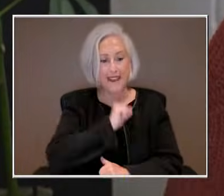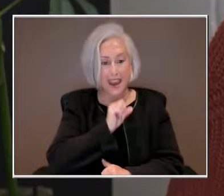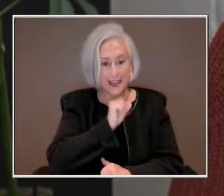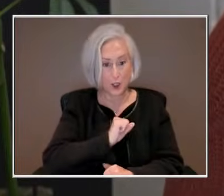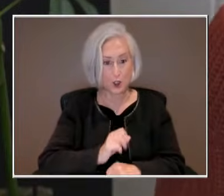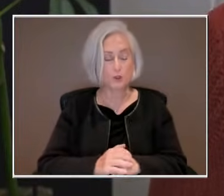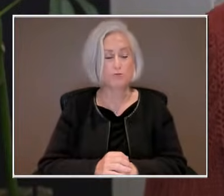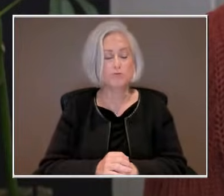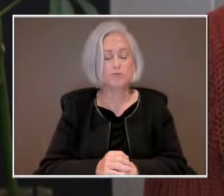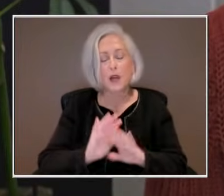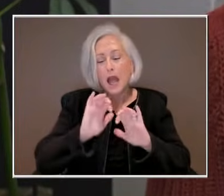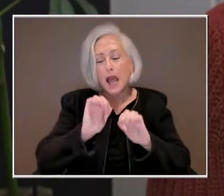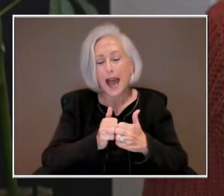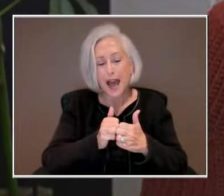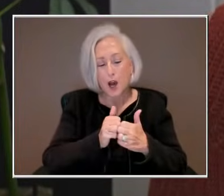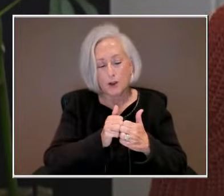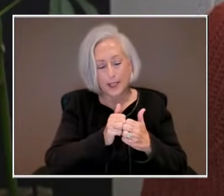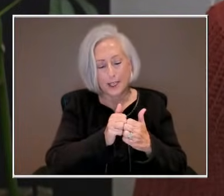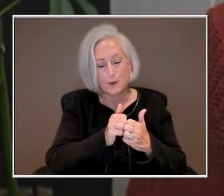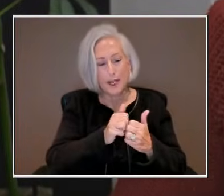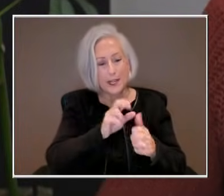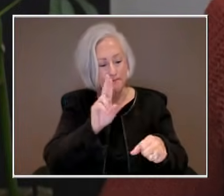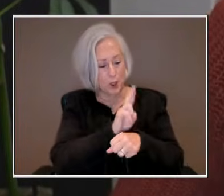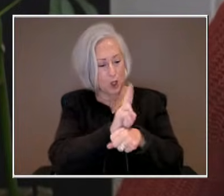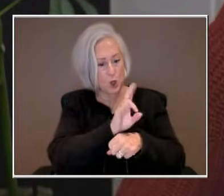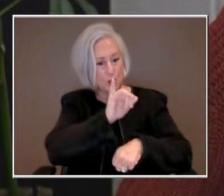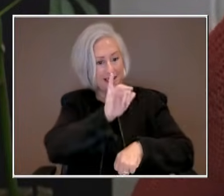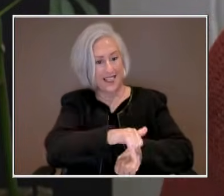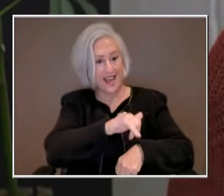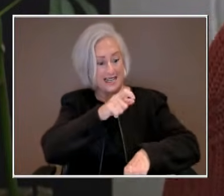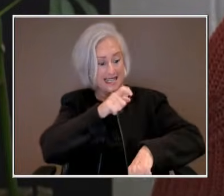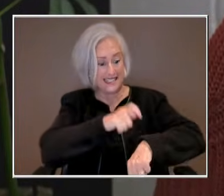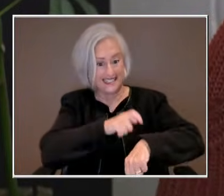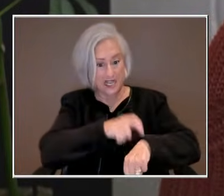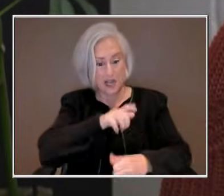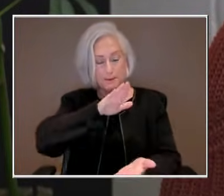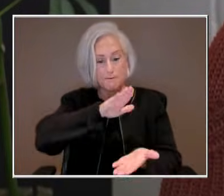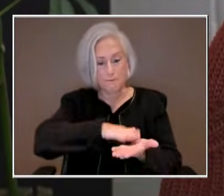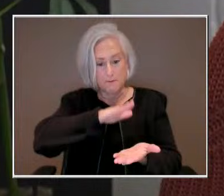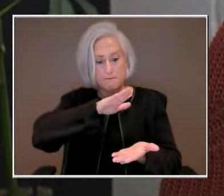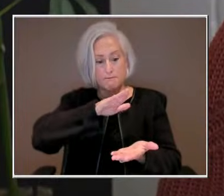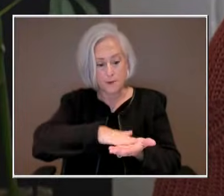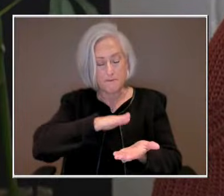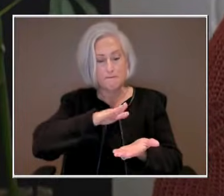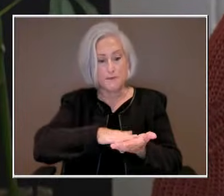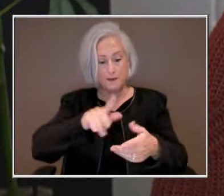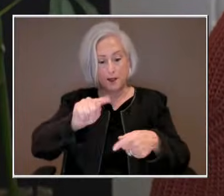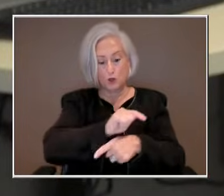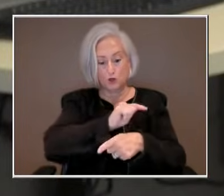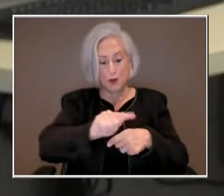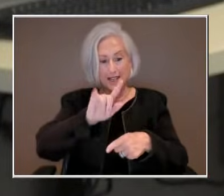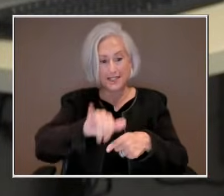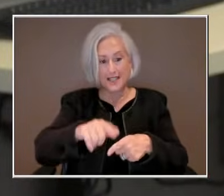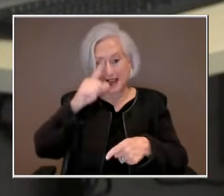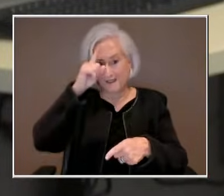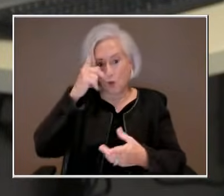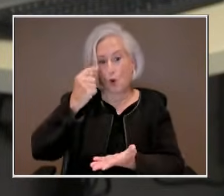tap back into that timing? How can we train it even and use that as a therapeutic tool? I thought,